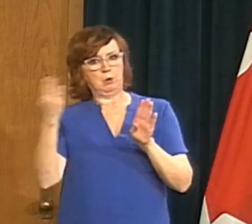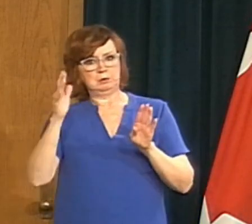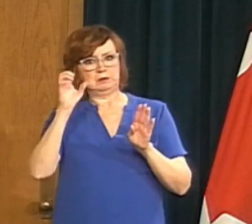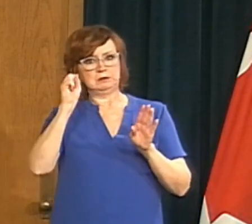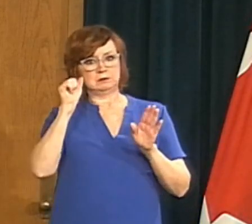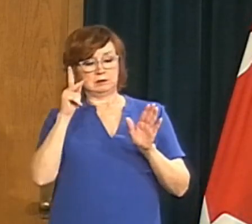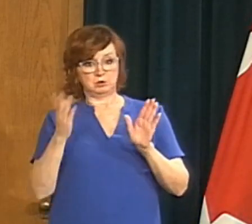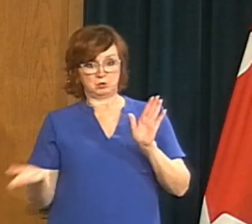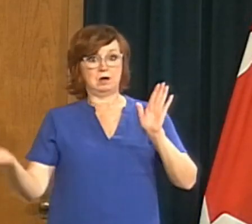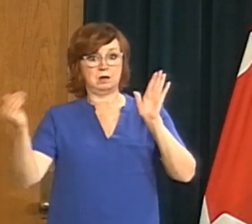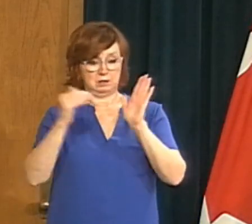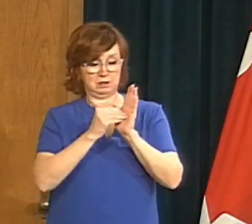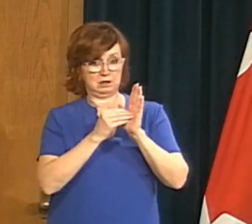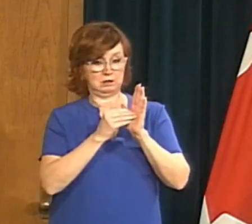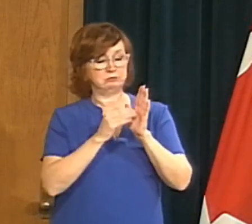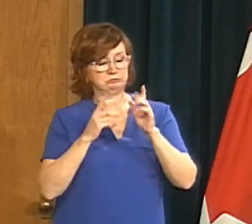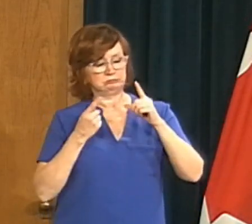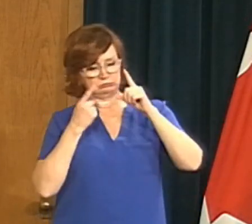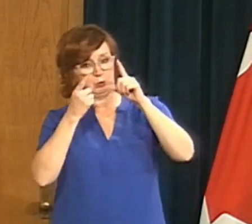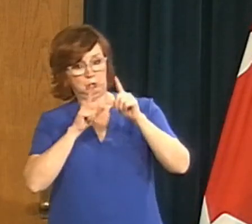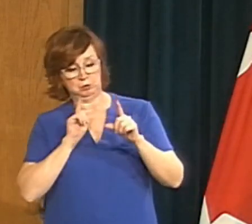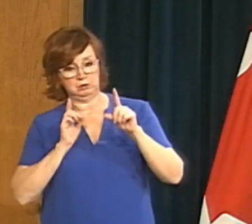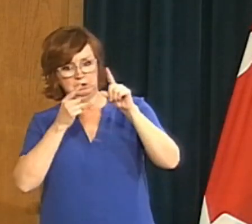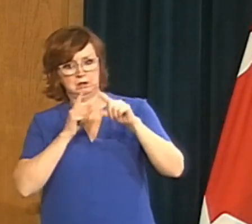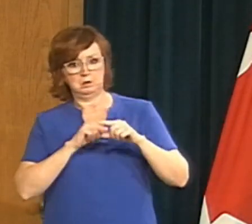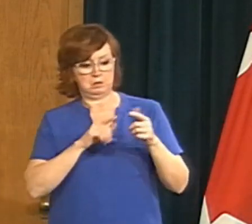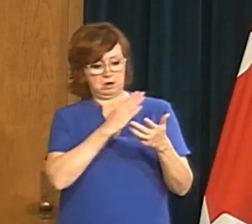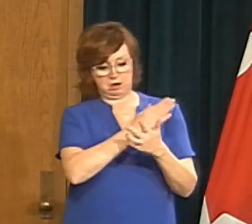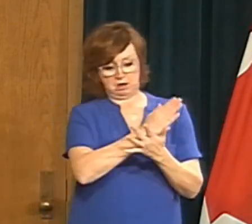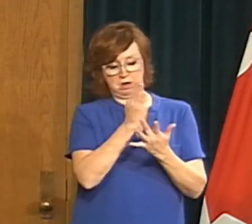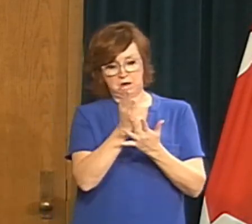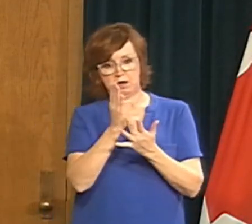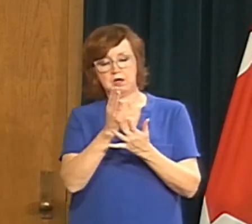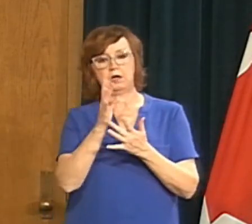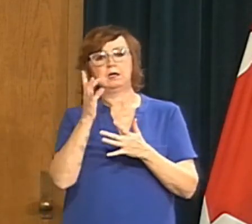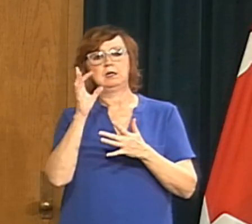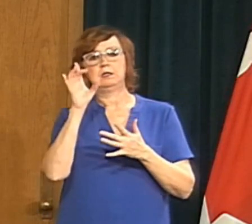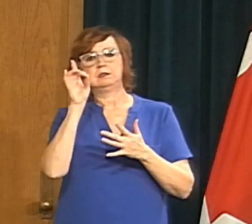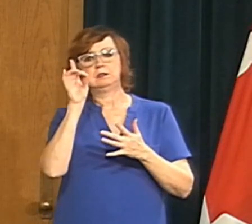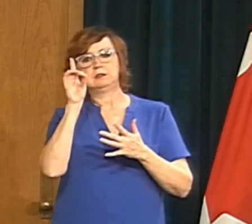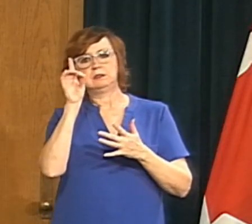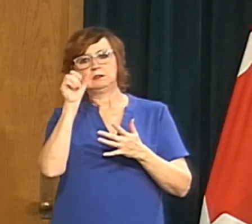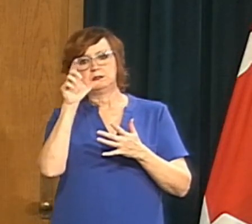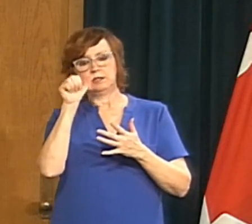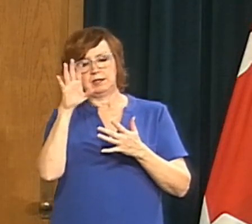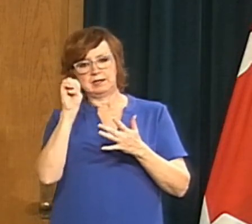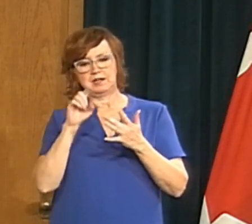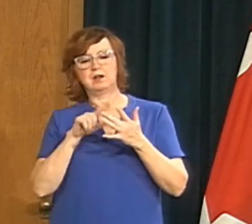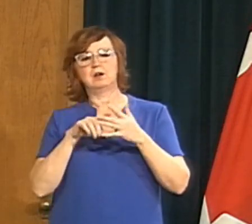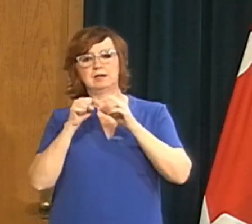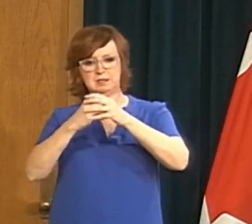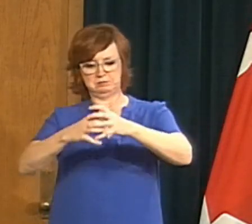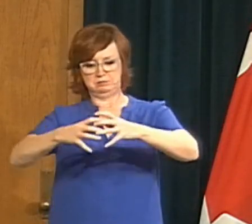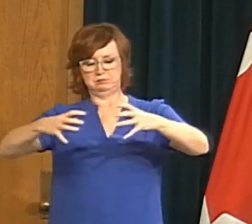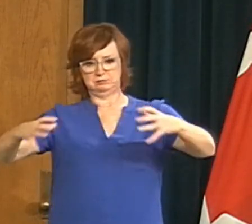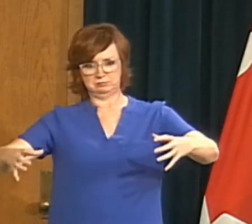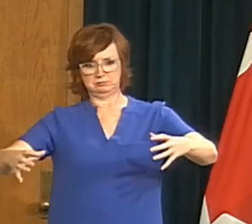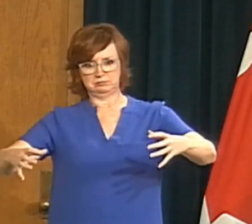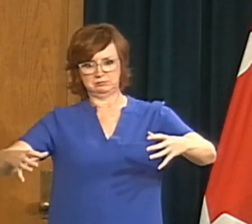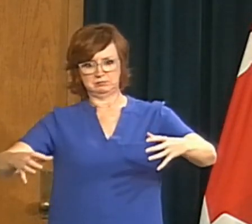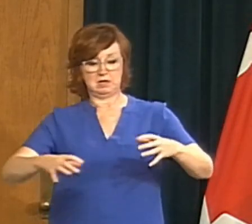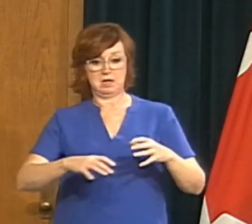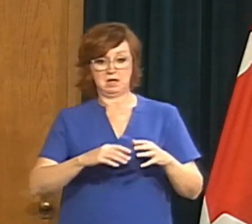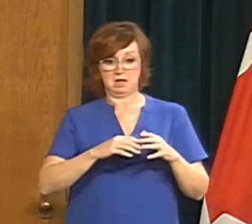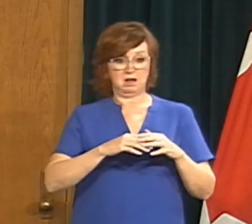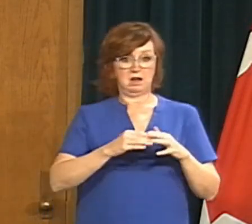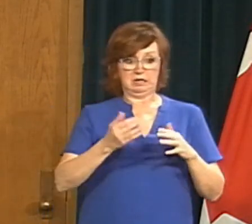as we get into phase 3, then daycares will be allowed to expand from their current capacity of 8